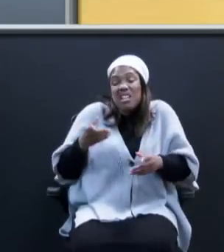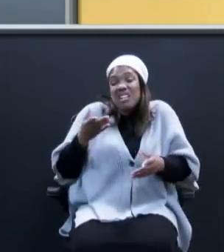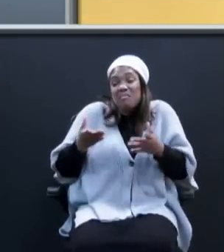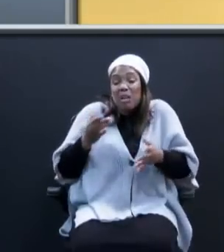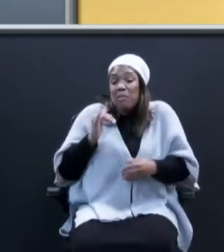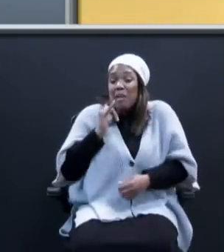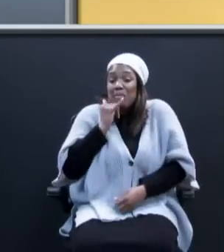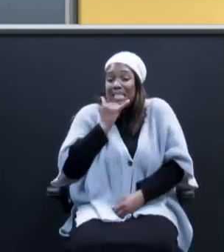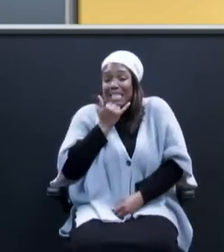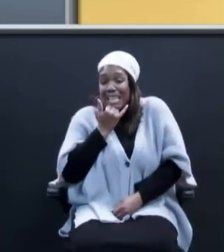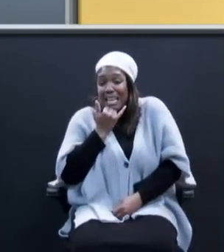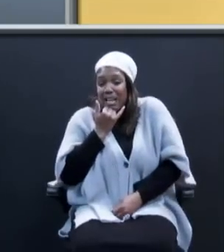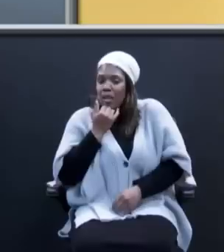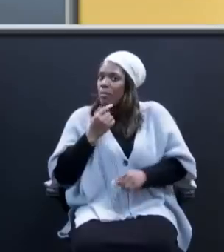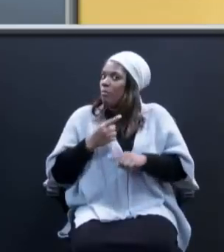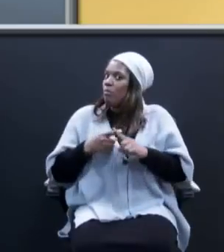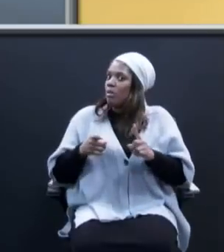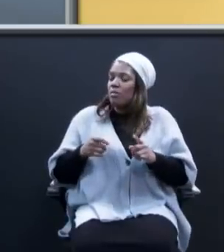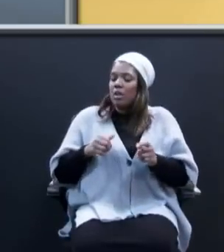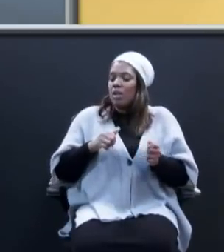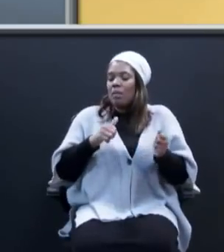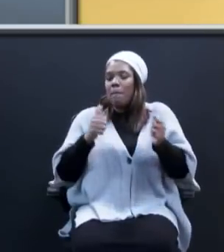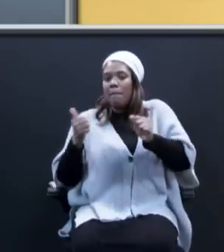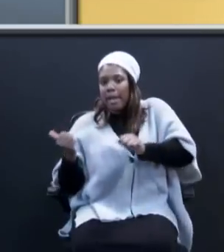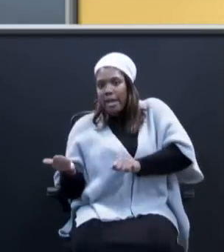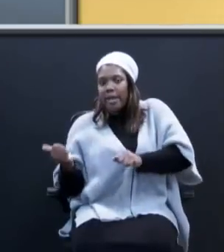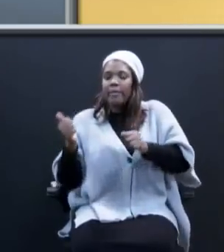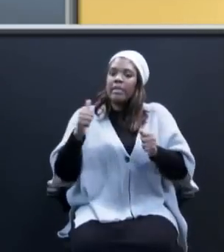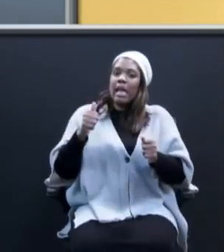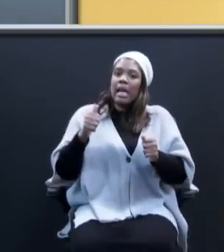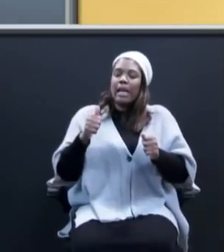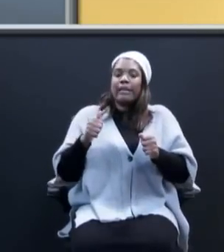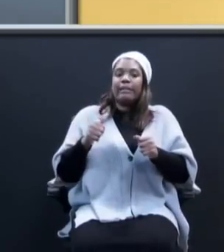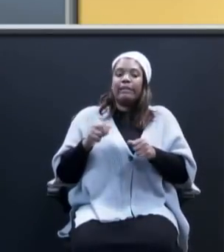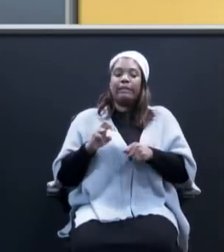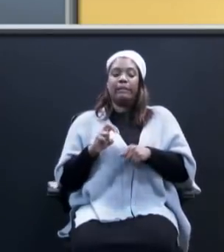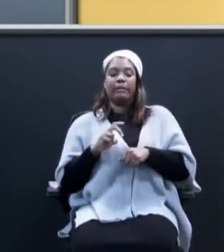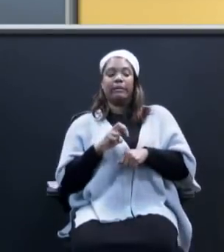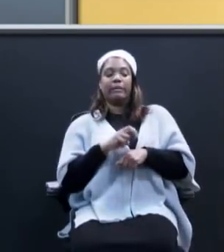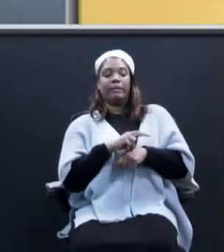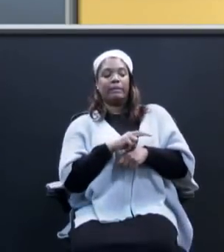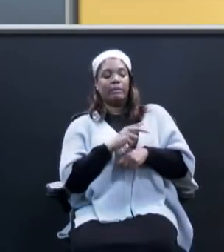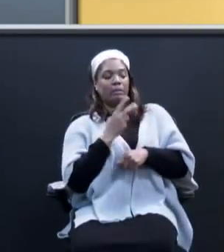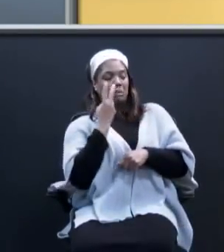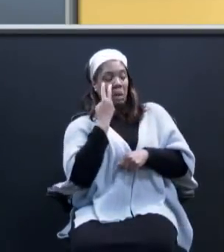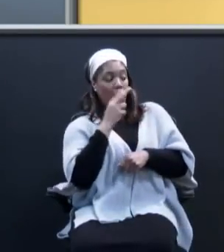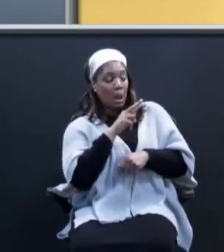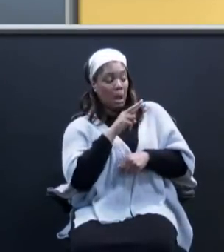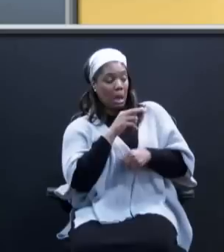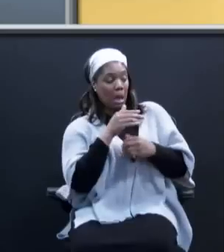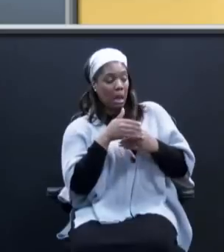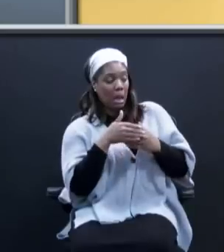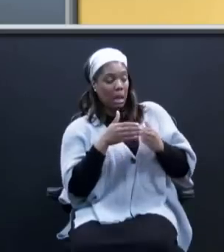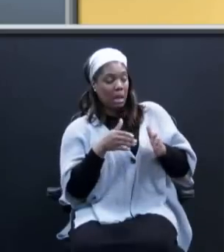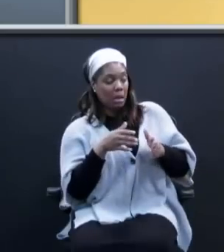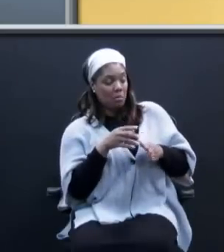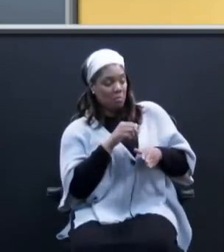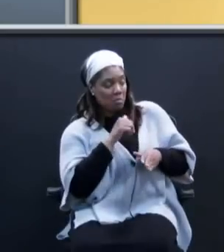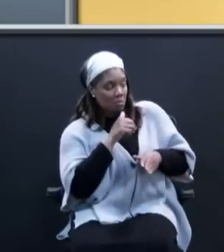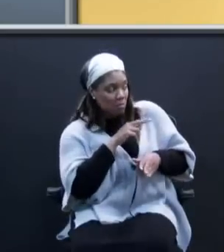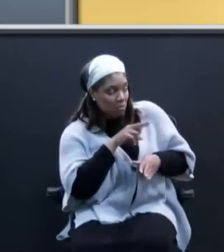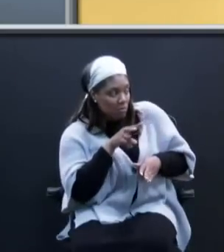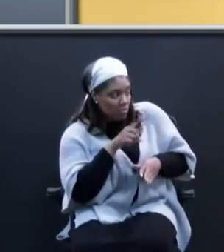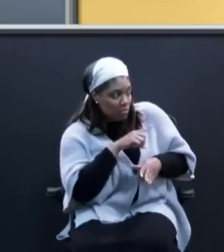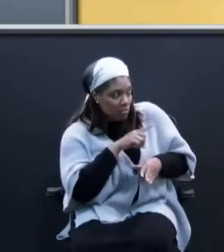just get baptized and come out of it and just keep doing what you're doing, keep sneaking in your neighbor's back door. Deep robbing everybody and lying